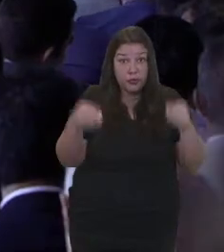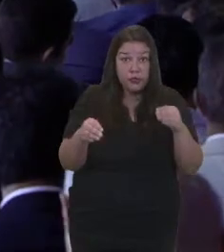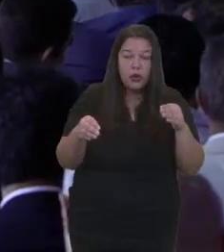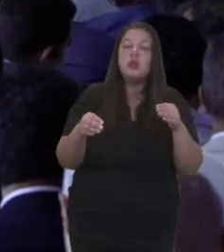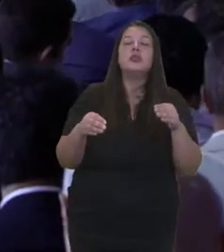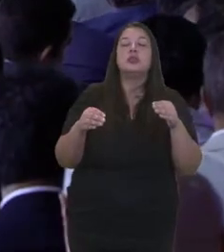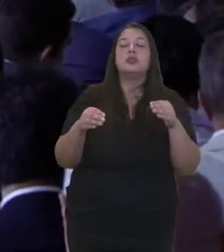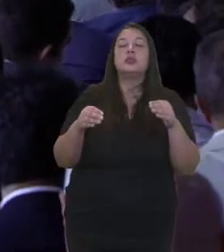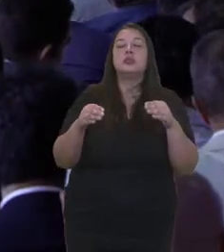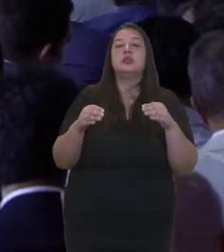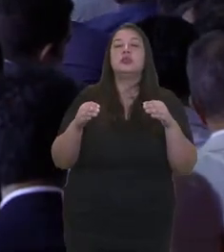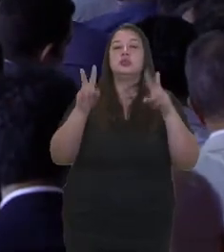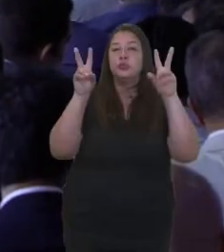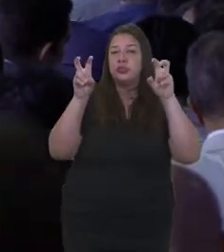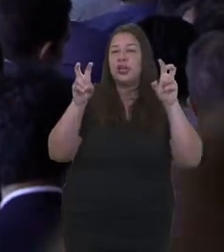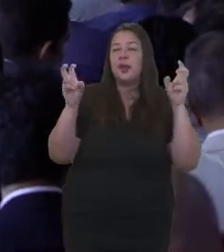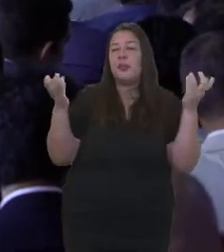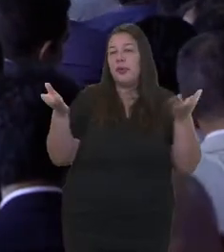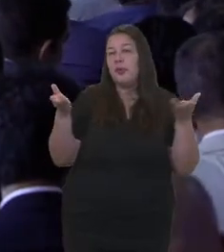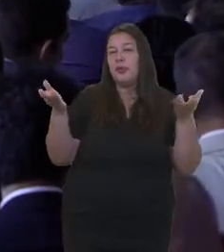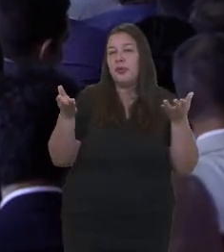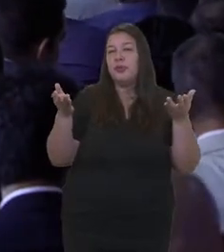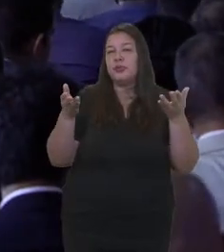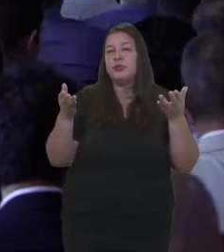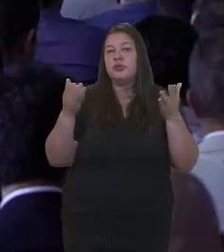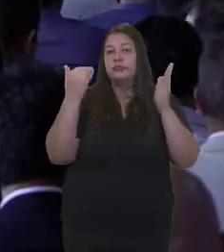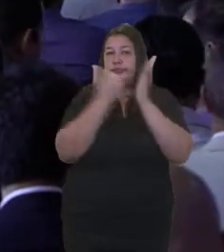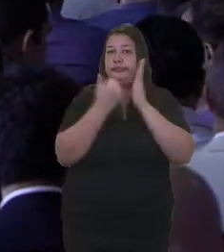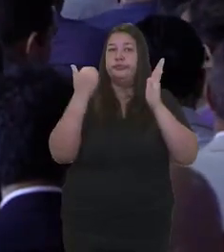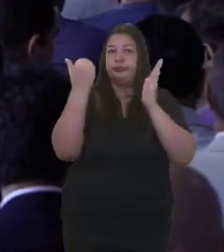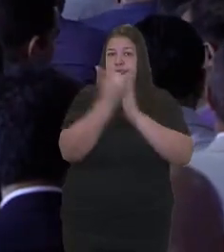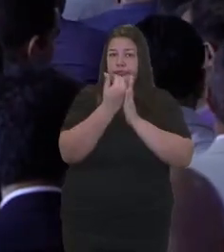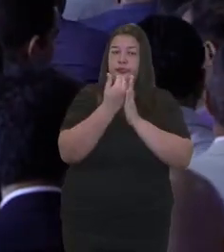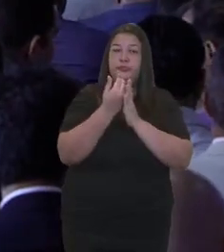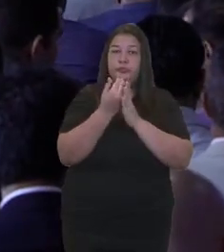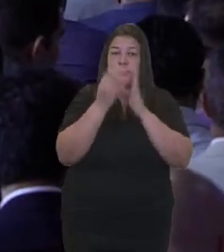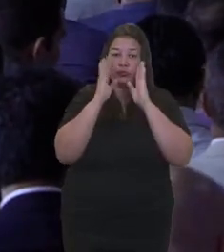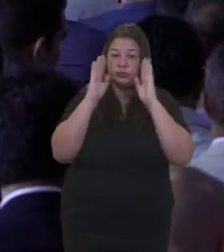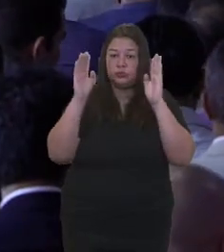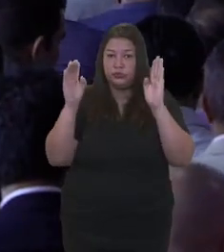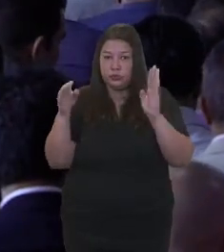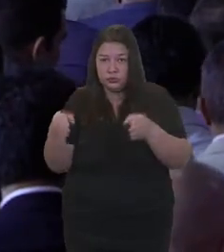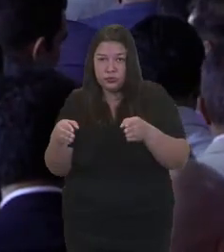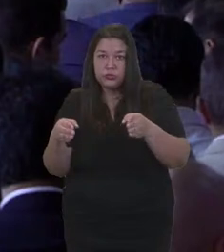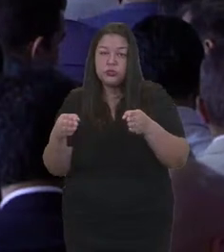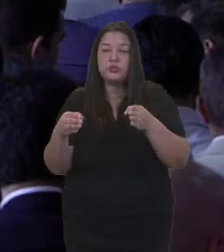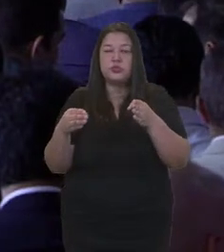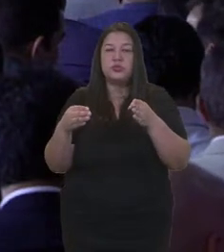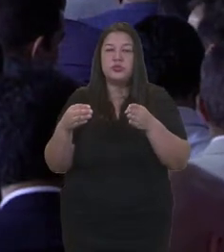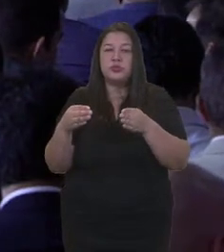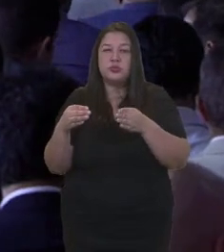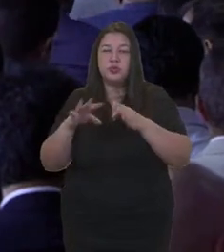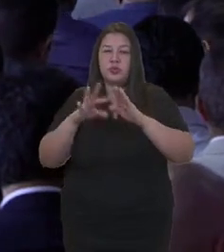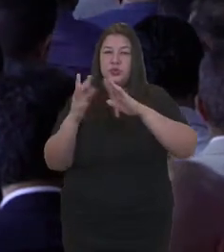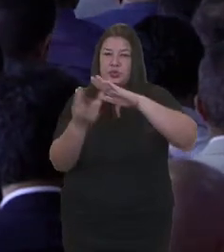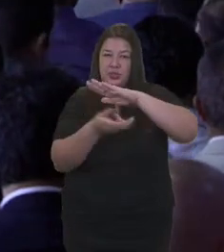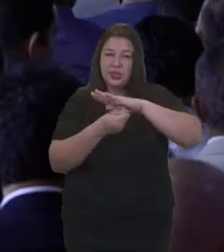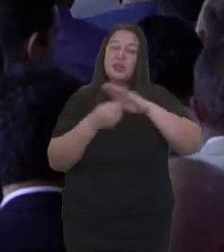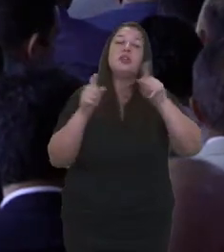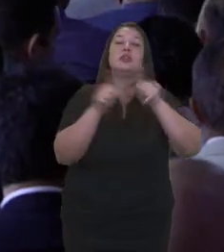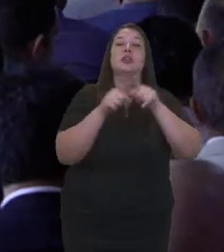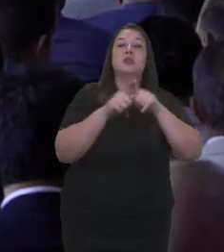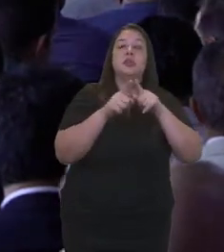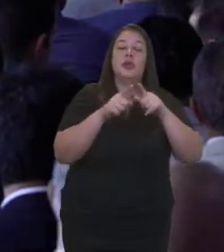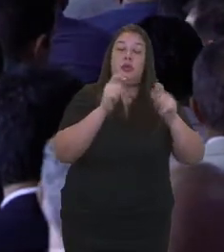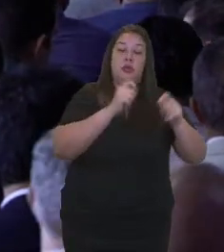focused on the energy in a very wide aspect, from point of view of sustainable sources of energy,